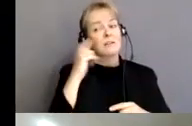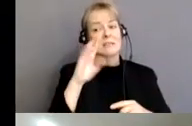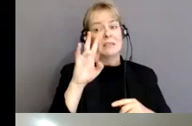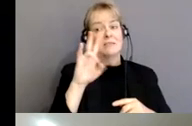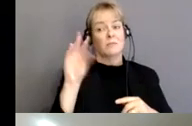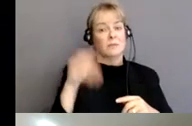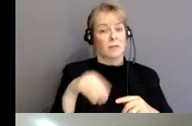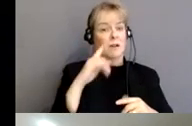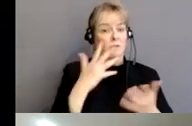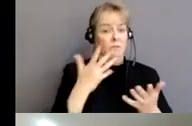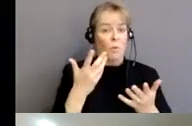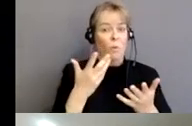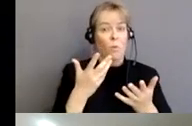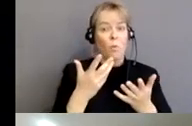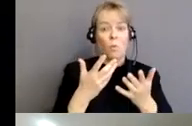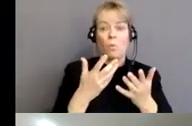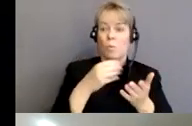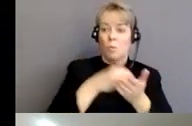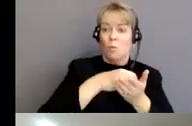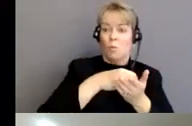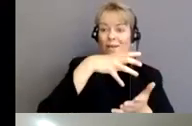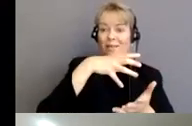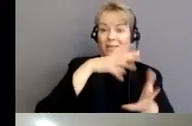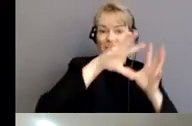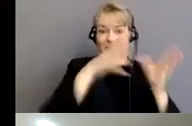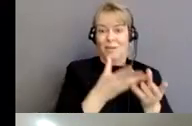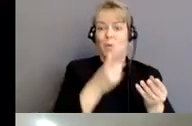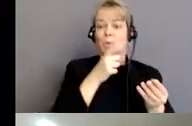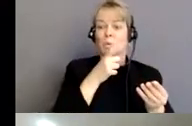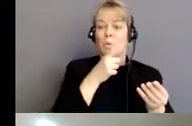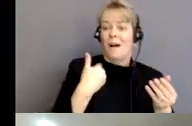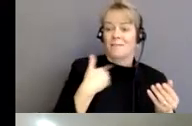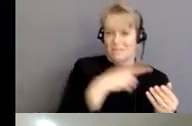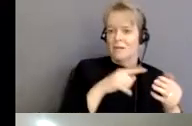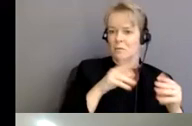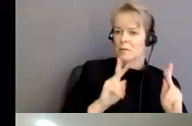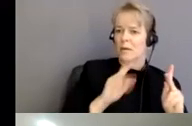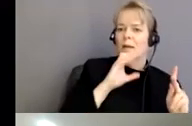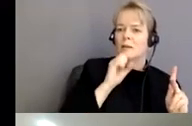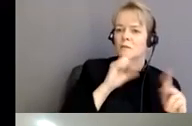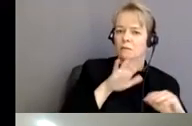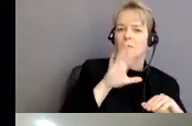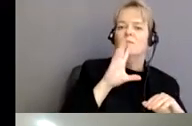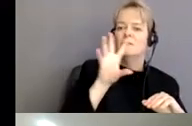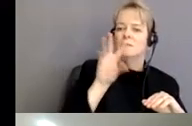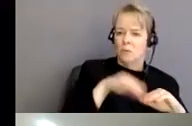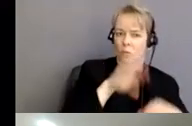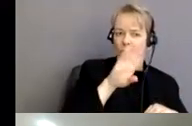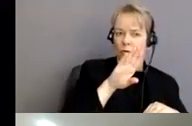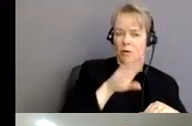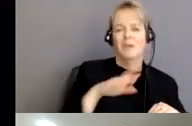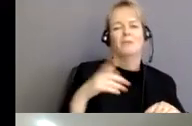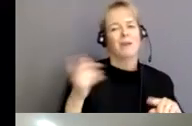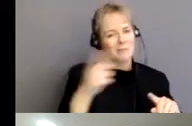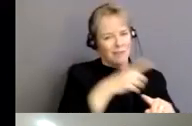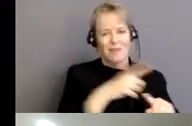we see, statistics indicate that with decline in mental capacity, that older adults are